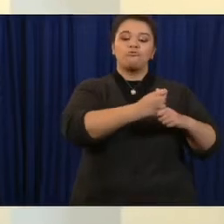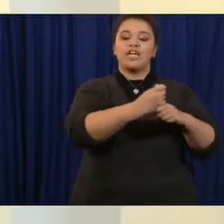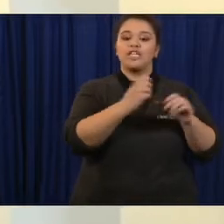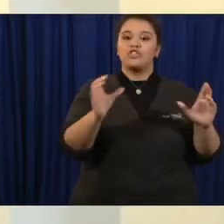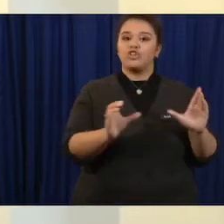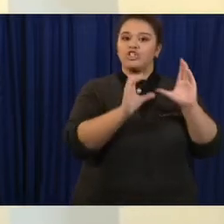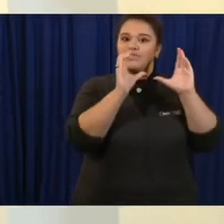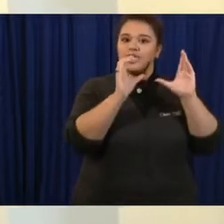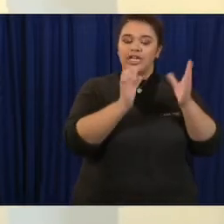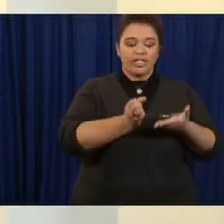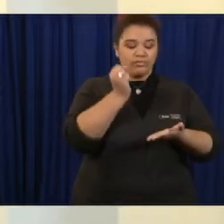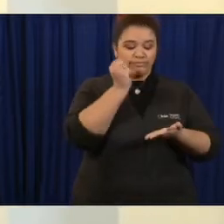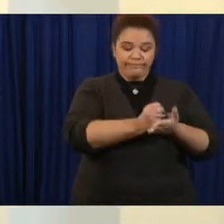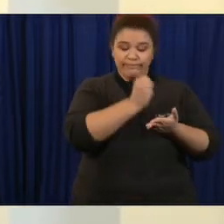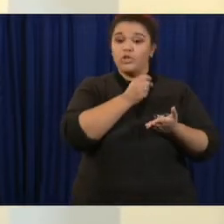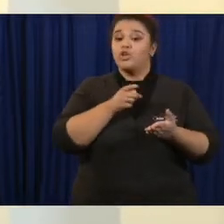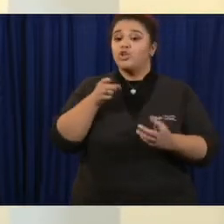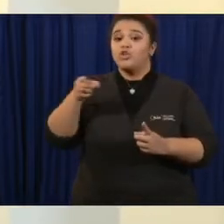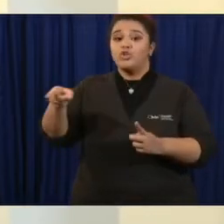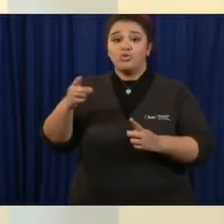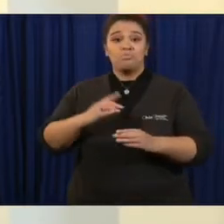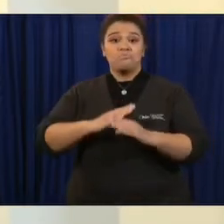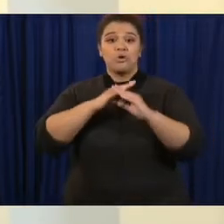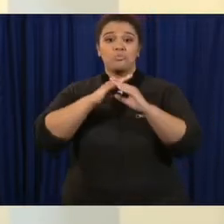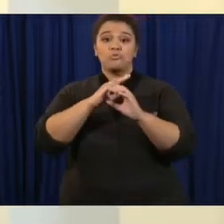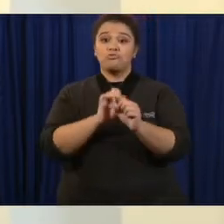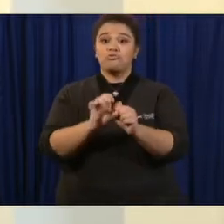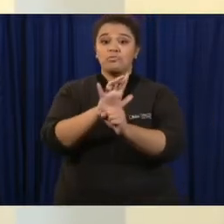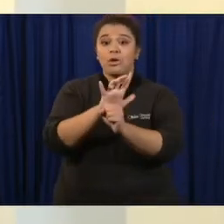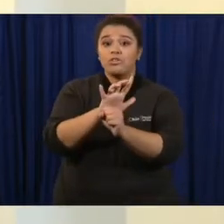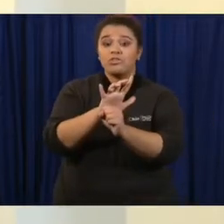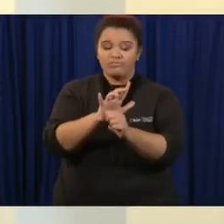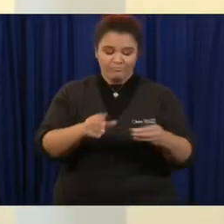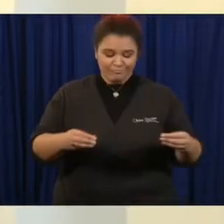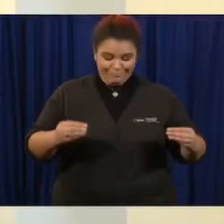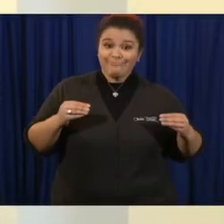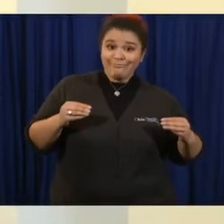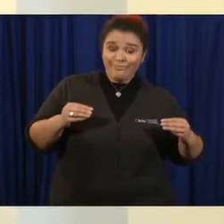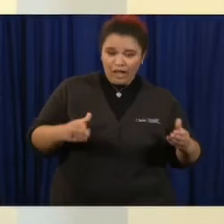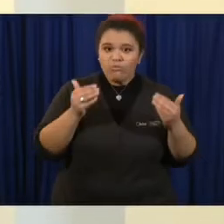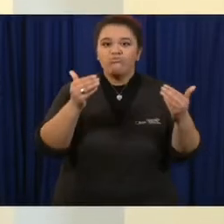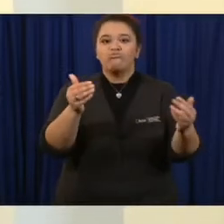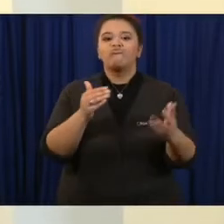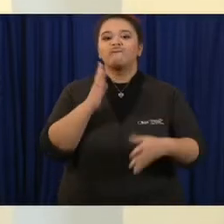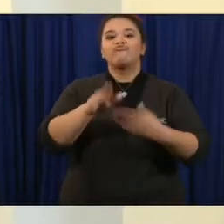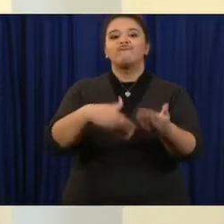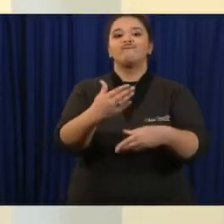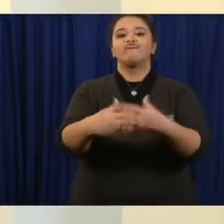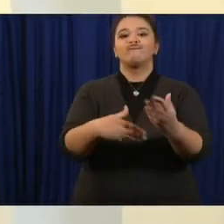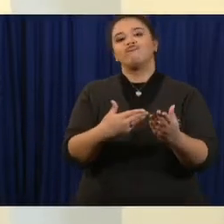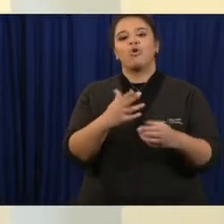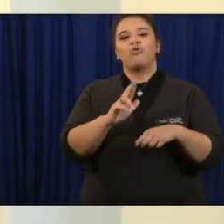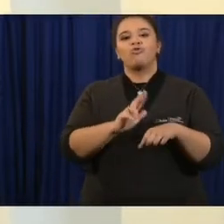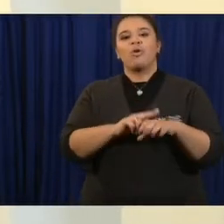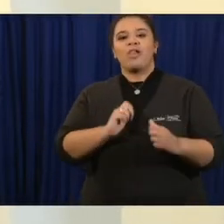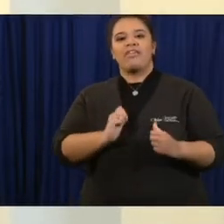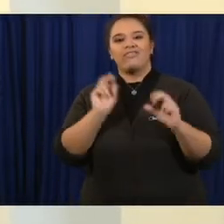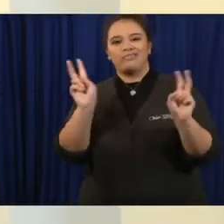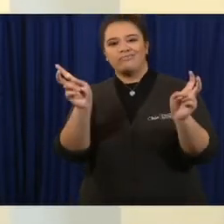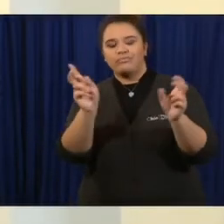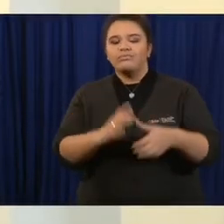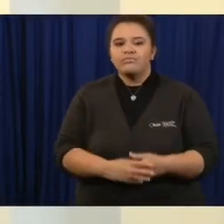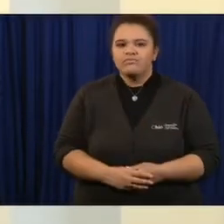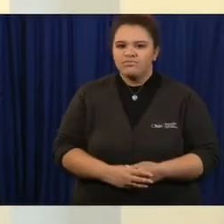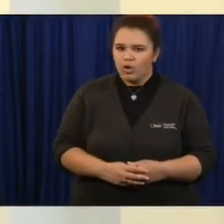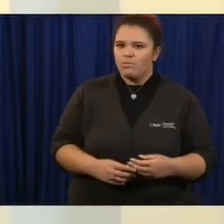about your business. And I think that would be a dream thing if we can get something like that. My question is two parts. First, do you